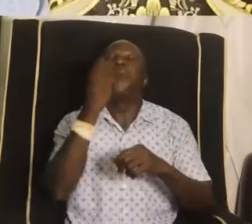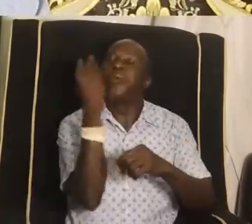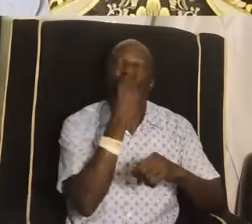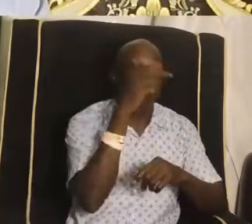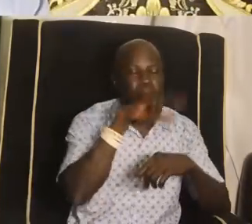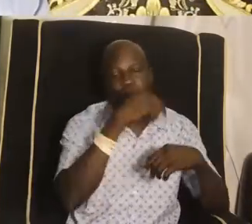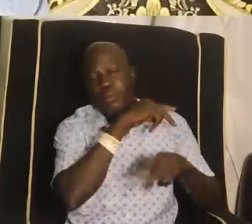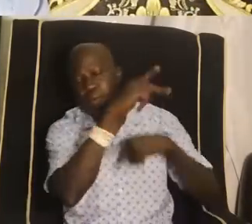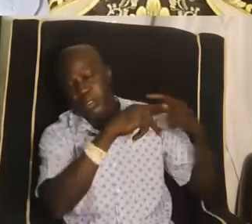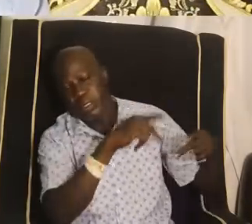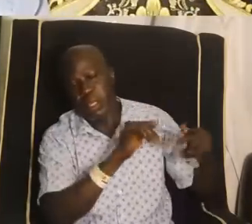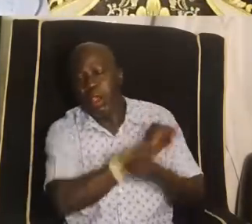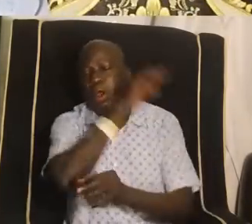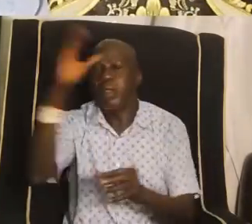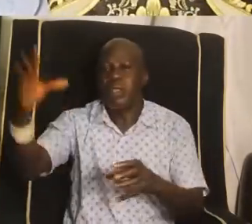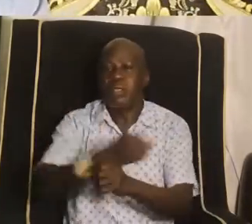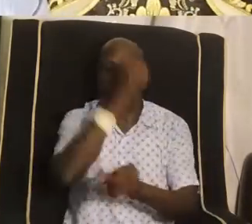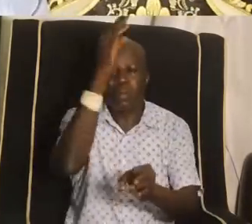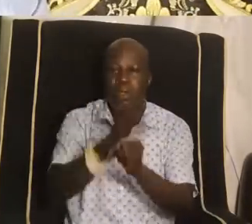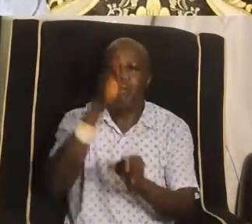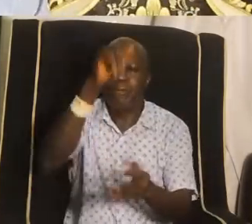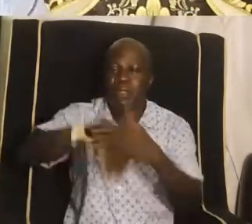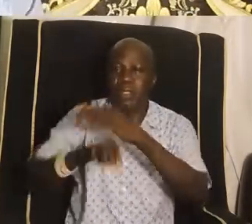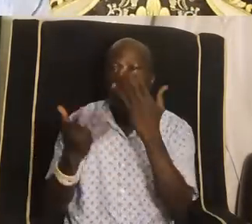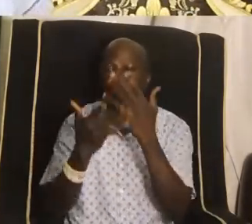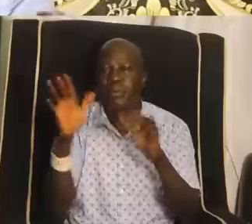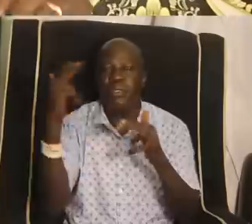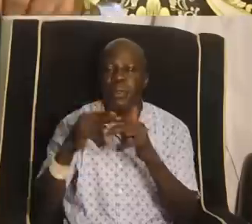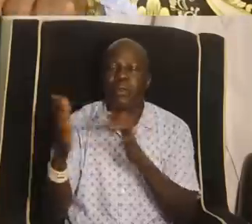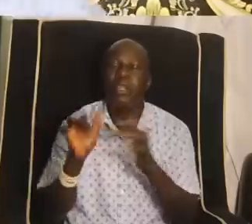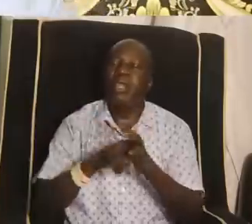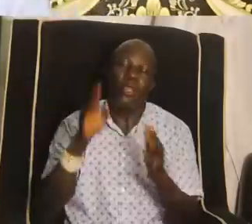This is a prophecy. Your symbol of faith. In the name of Jesus.